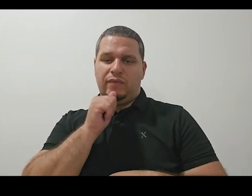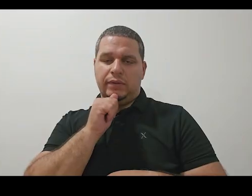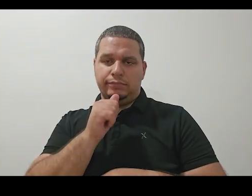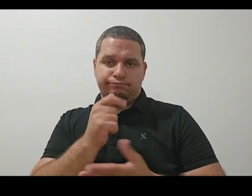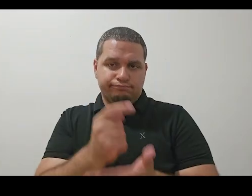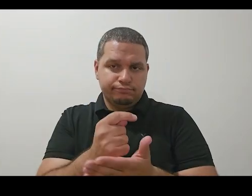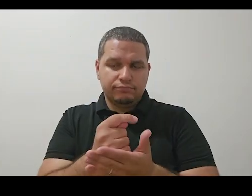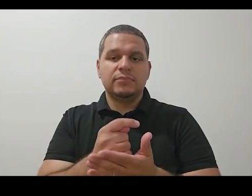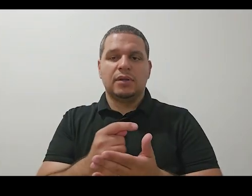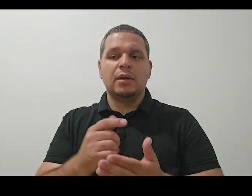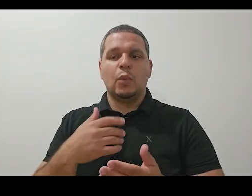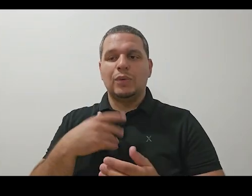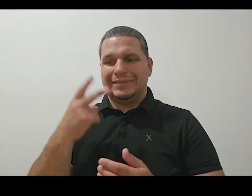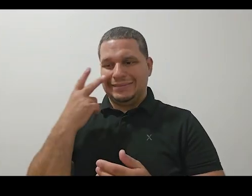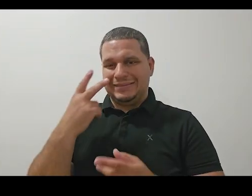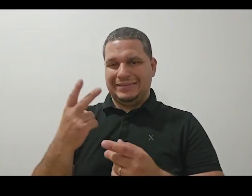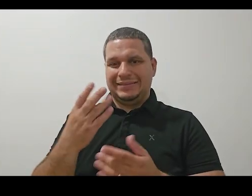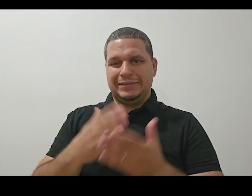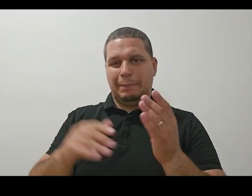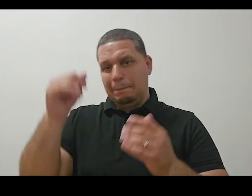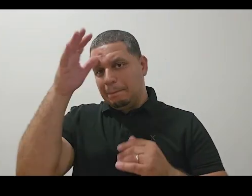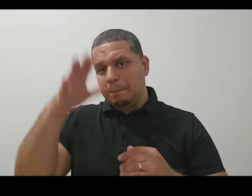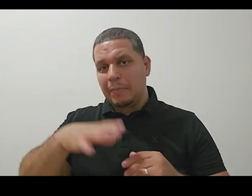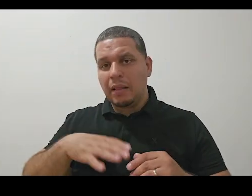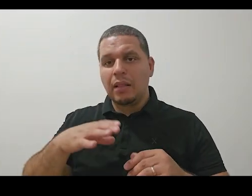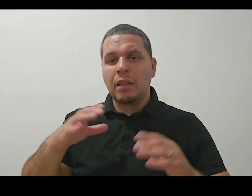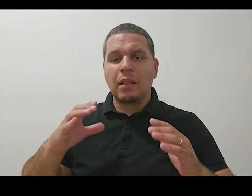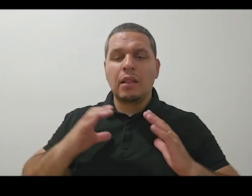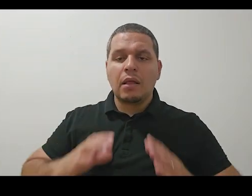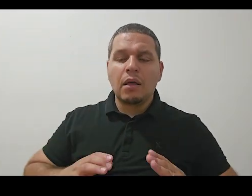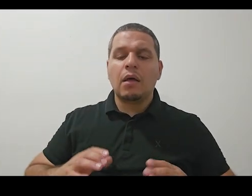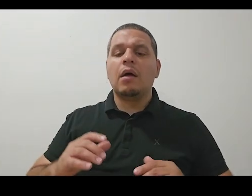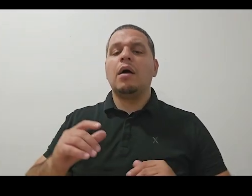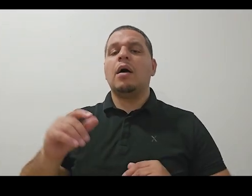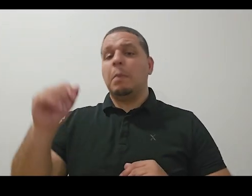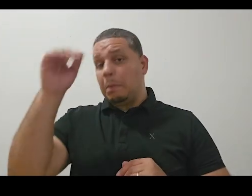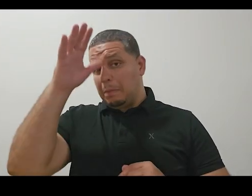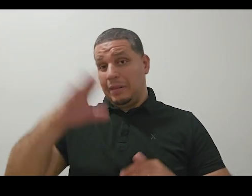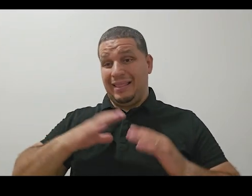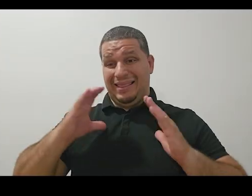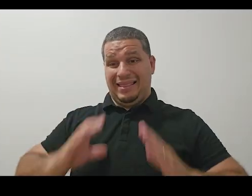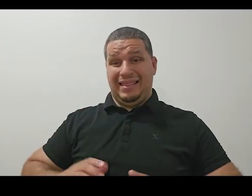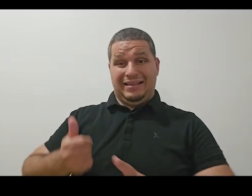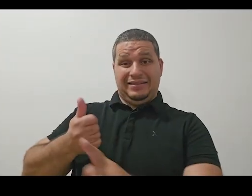have some male clients and man clients from